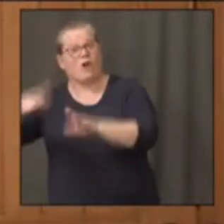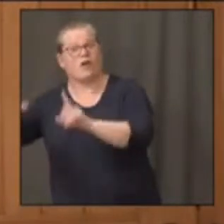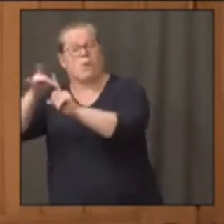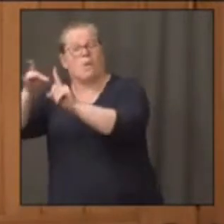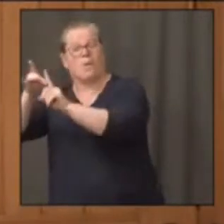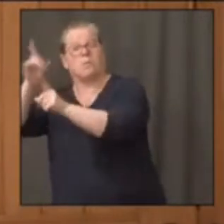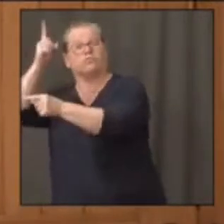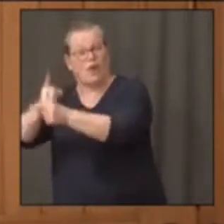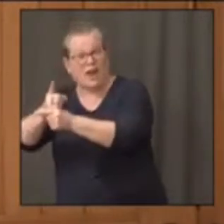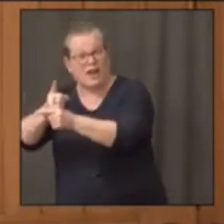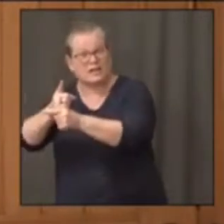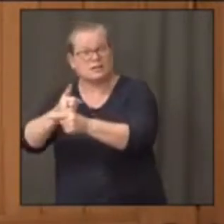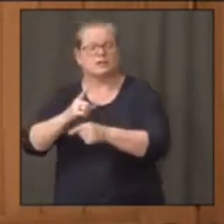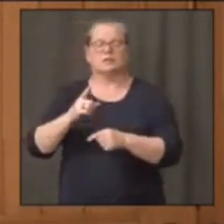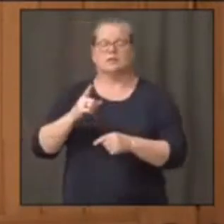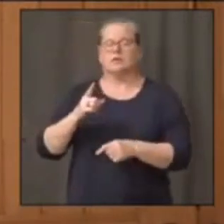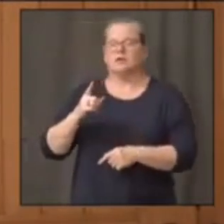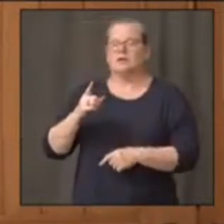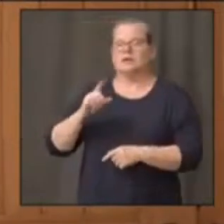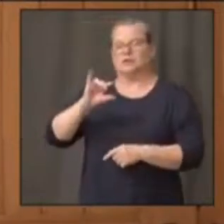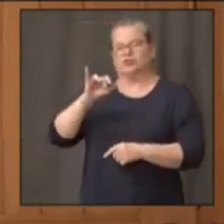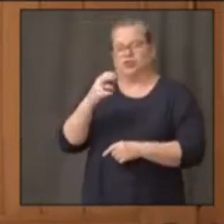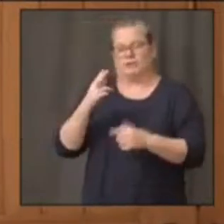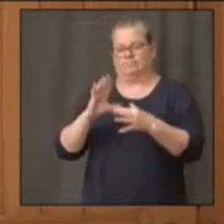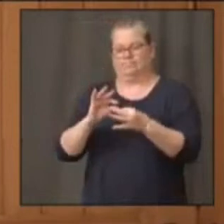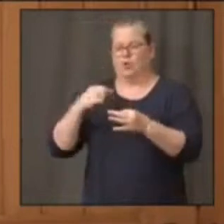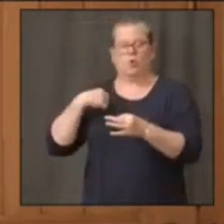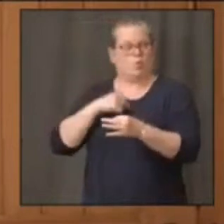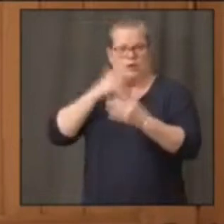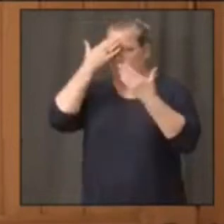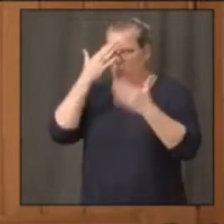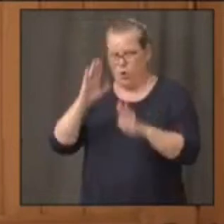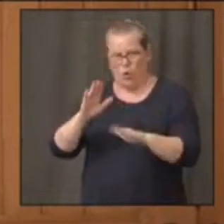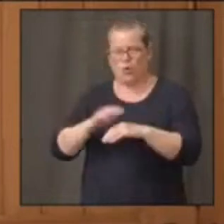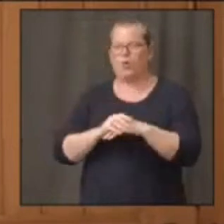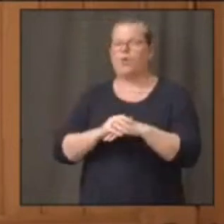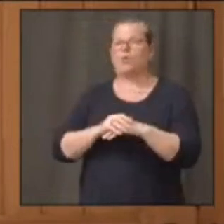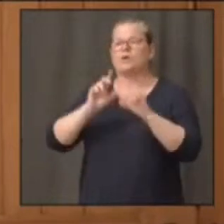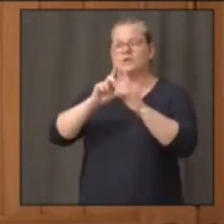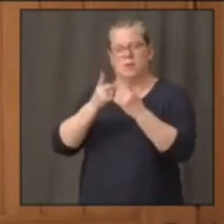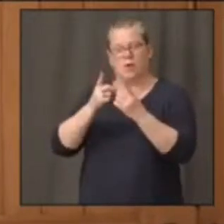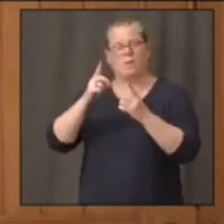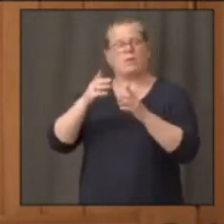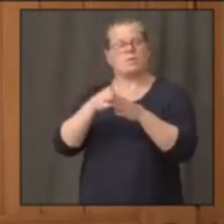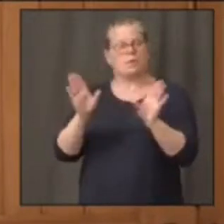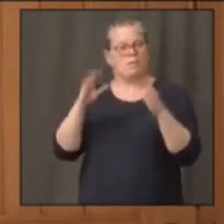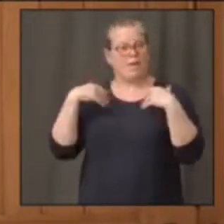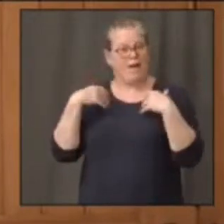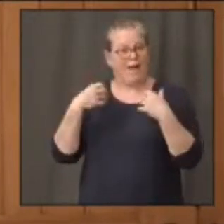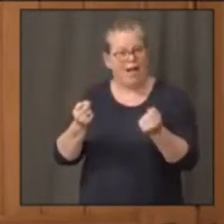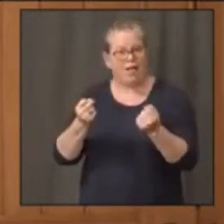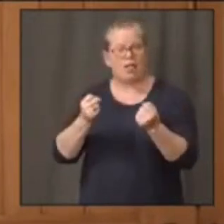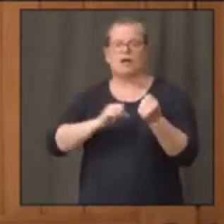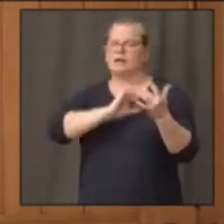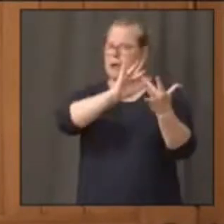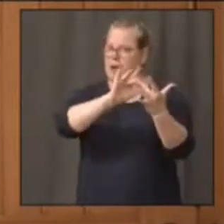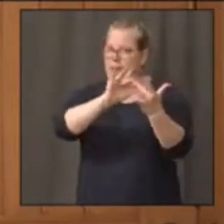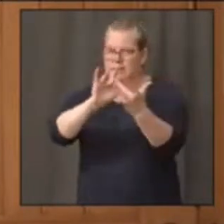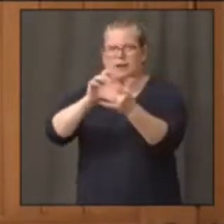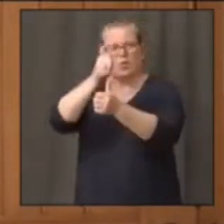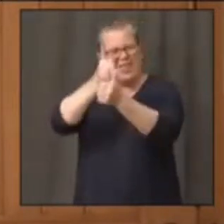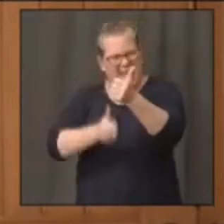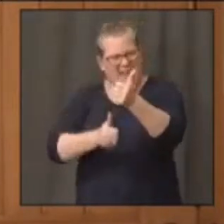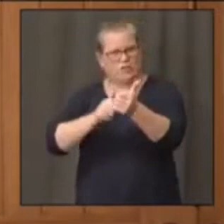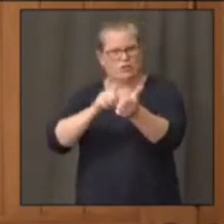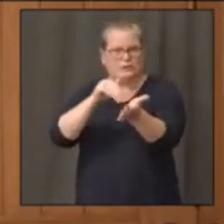epidemiology and the FLIS team, the licensing team there, have been in contact with every clinician responsible for one of those individuals,